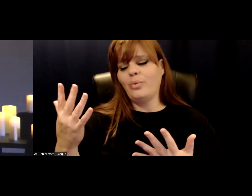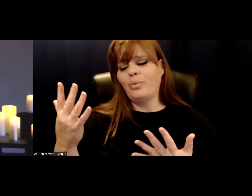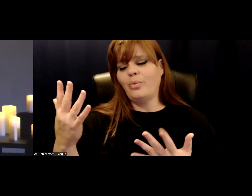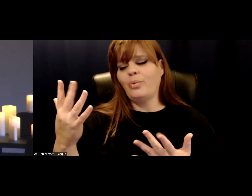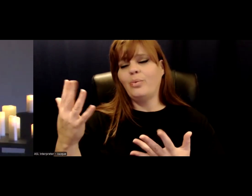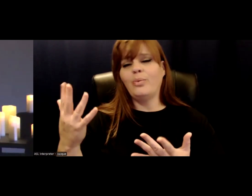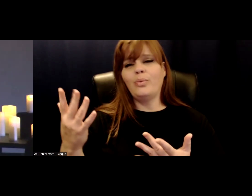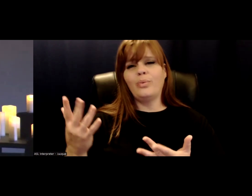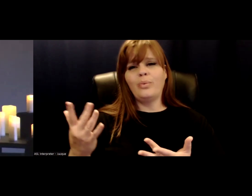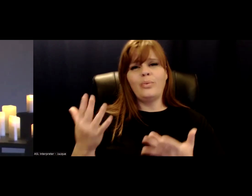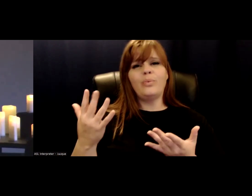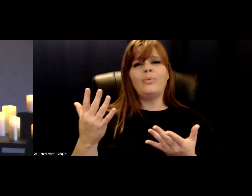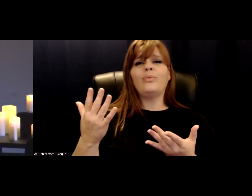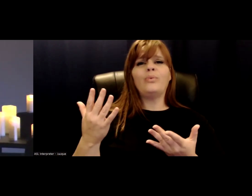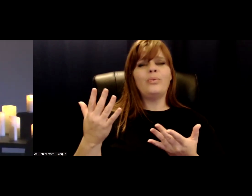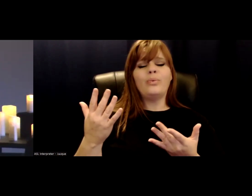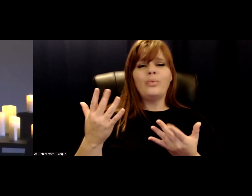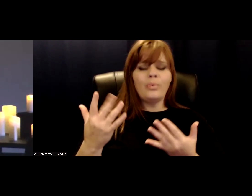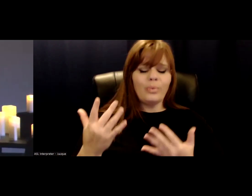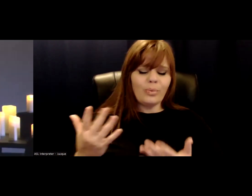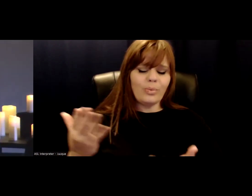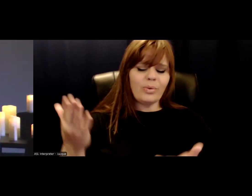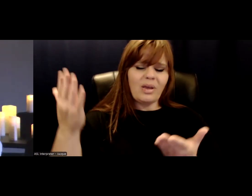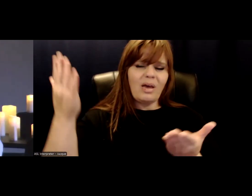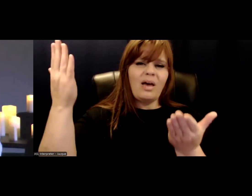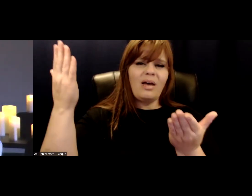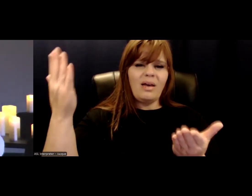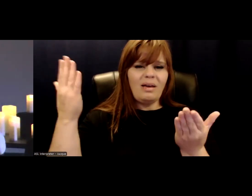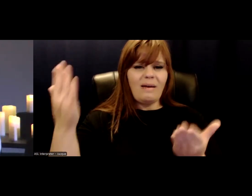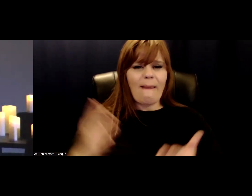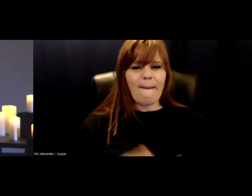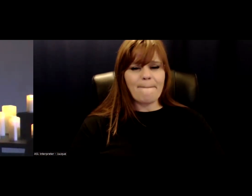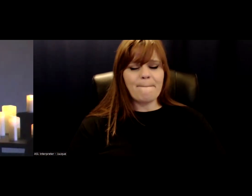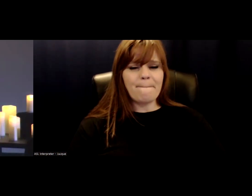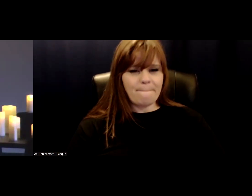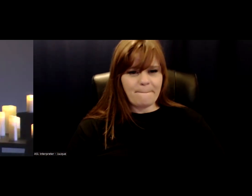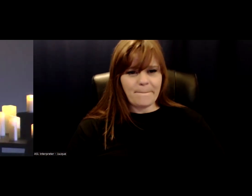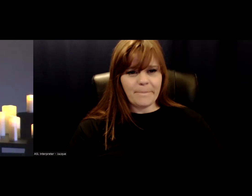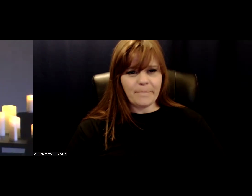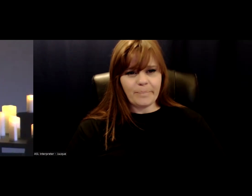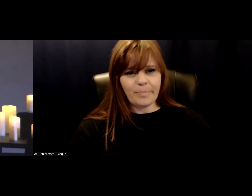hallelujah.